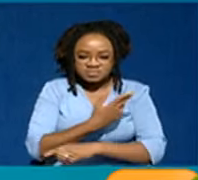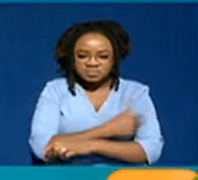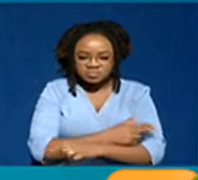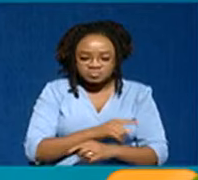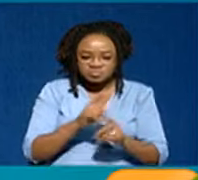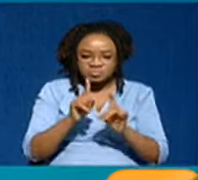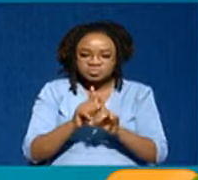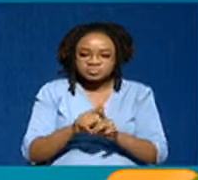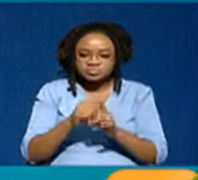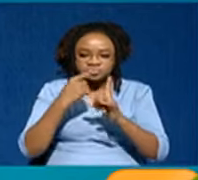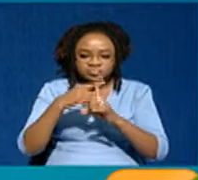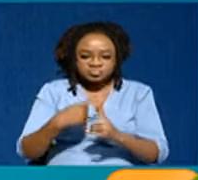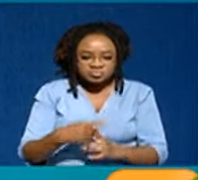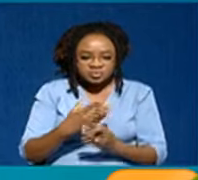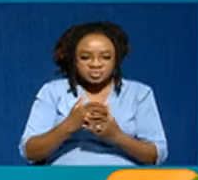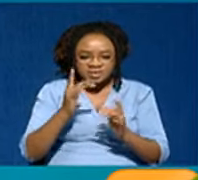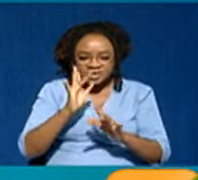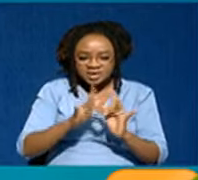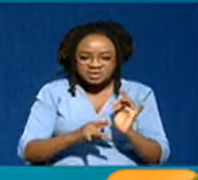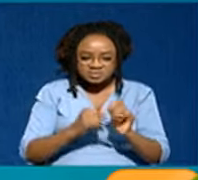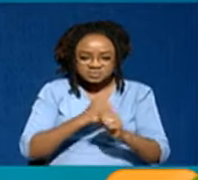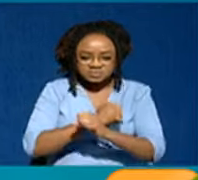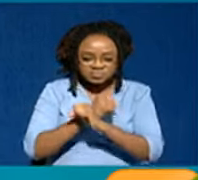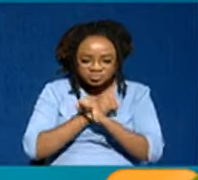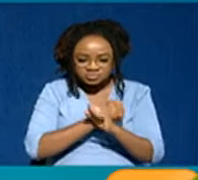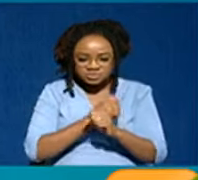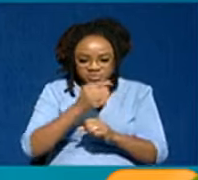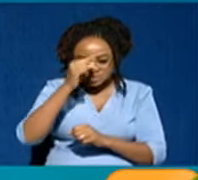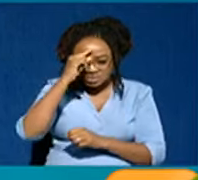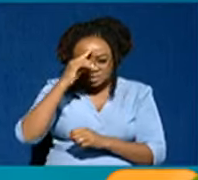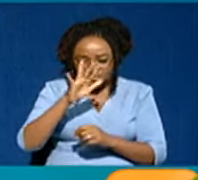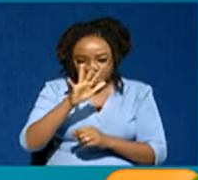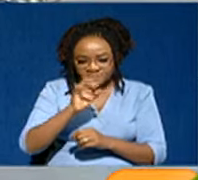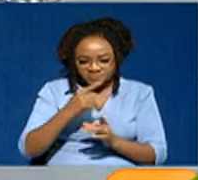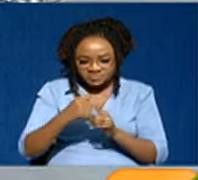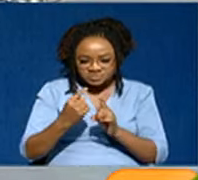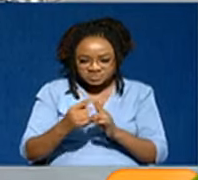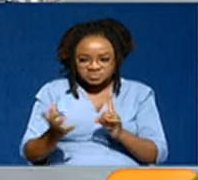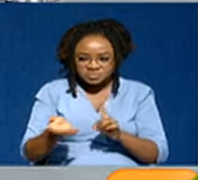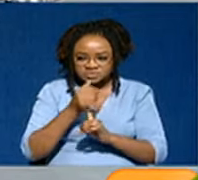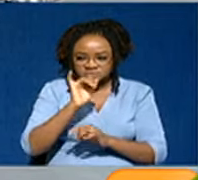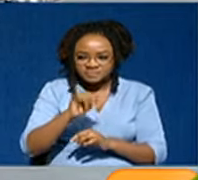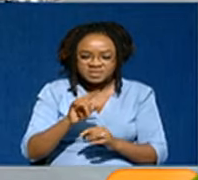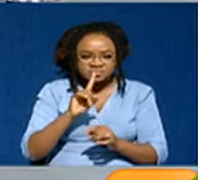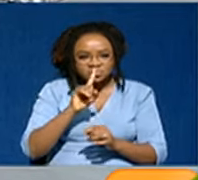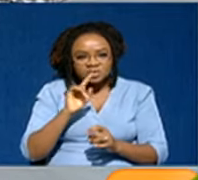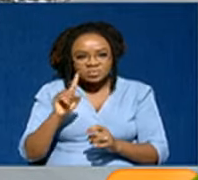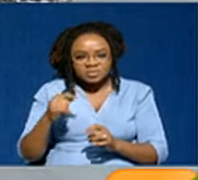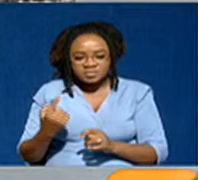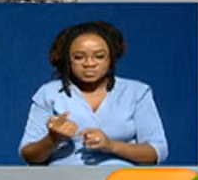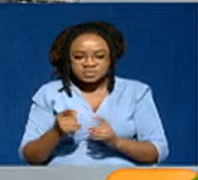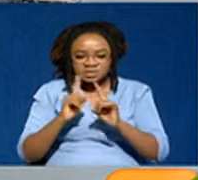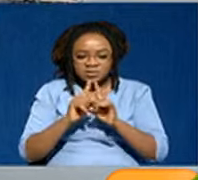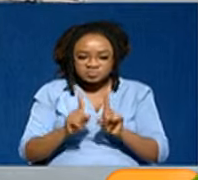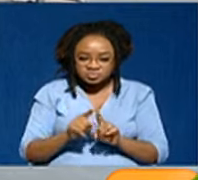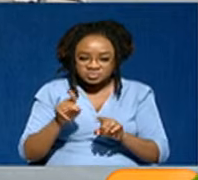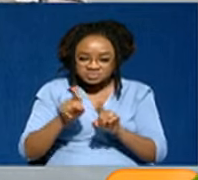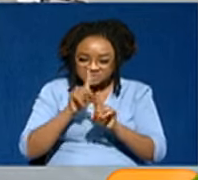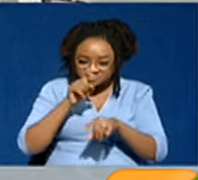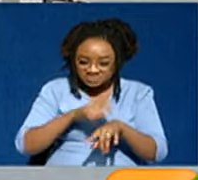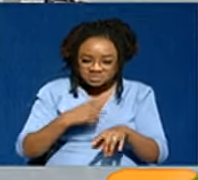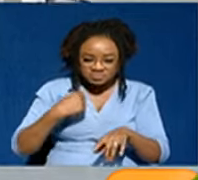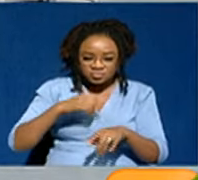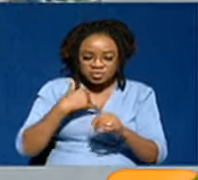tune that it will take the government 50 years to reach the WHO ratio of 1 to 1,000. At the same time, we have an employed health